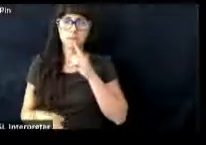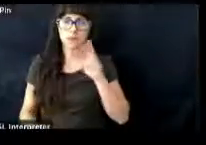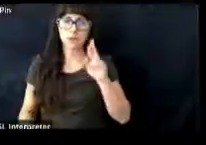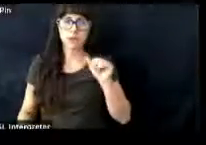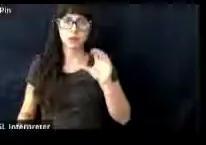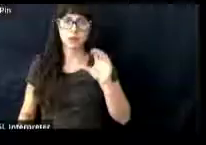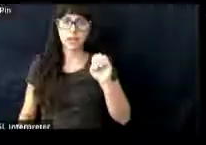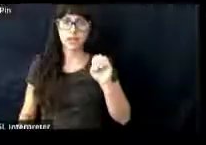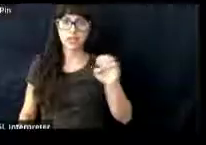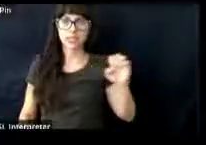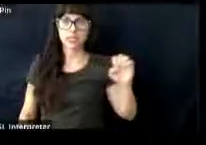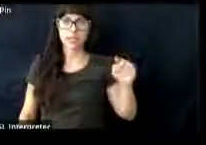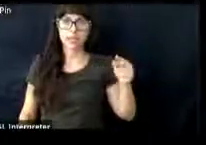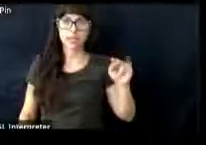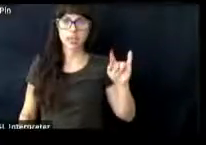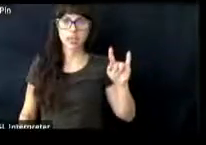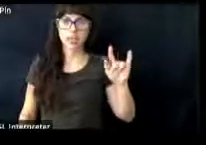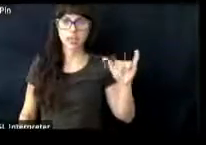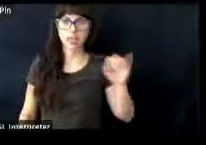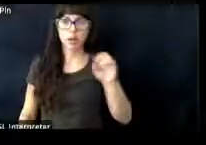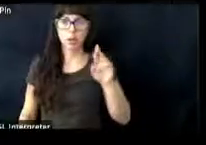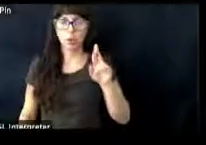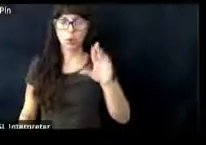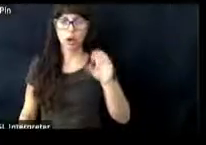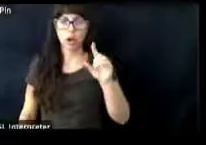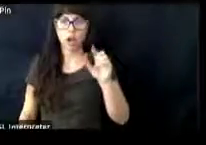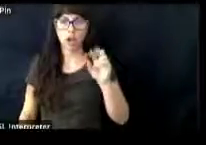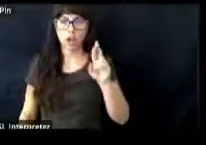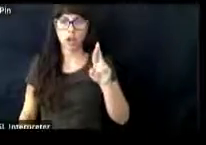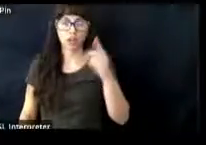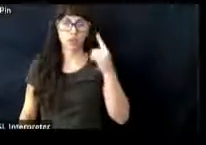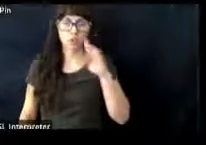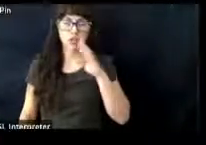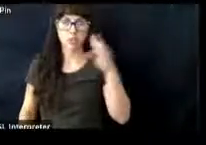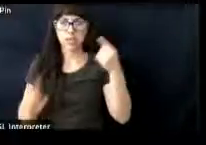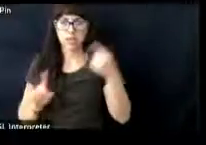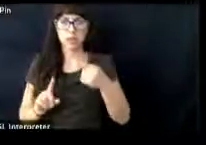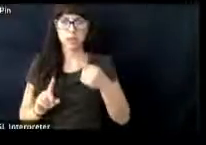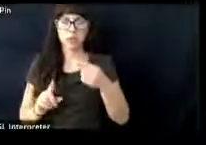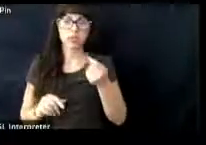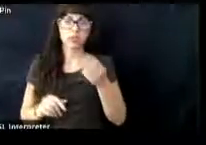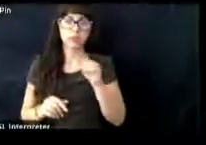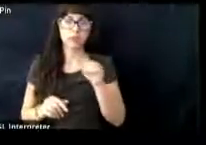points, you know, for organizations that they might belong to.